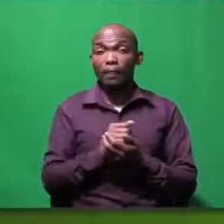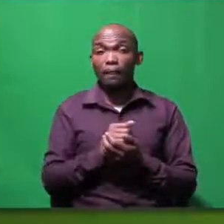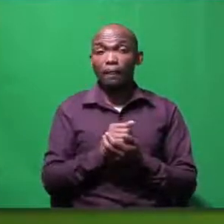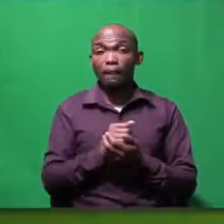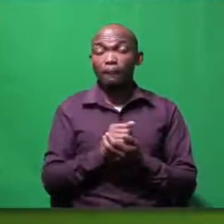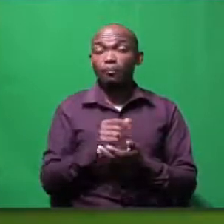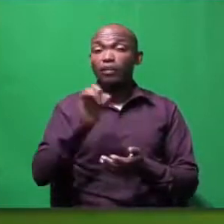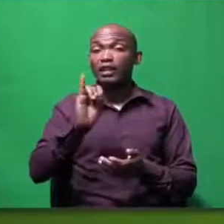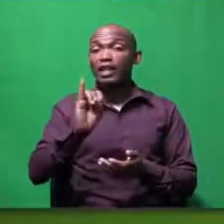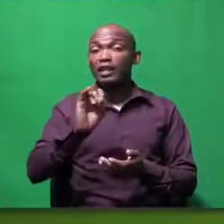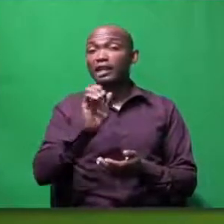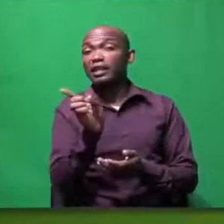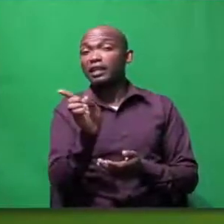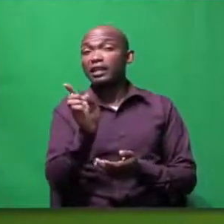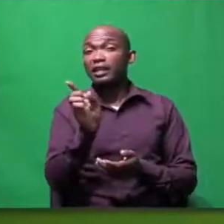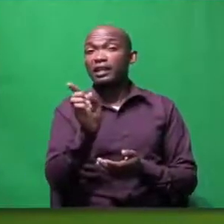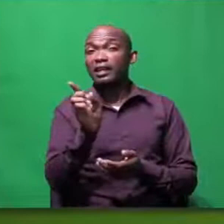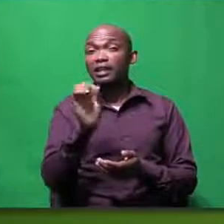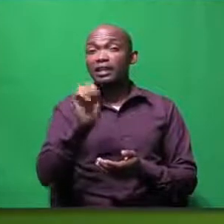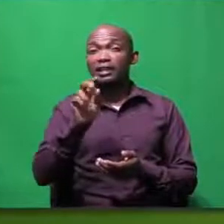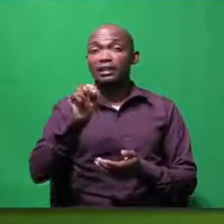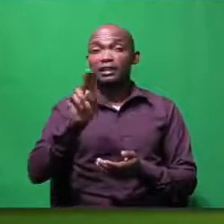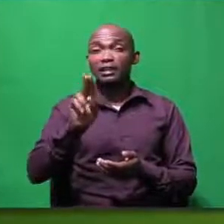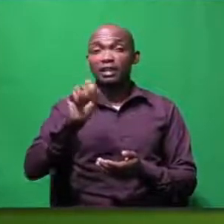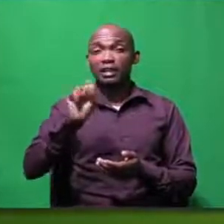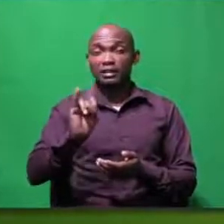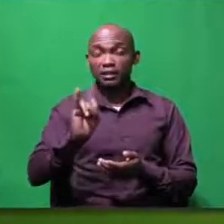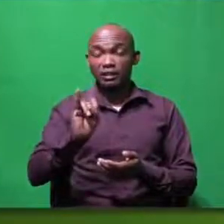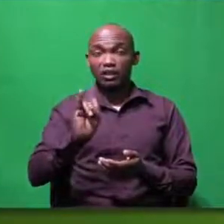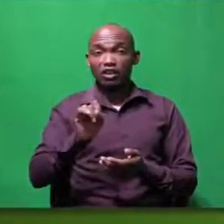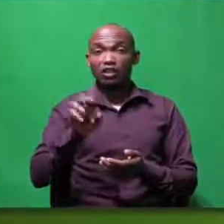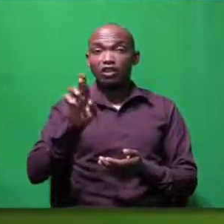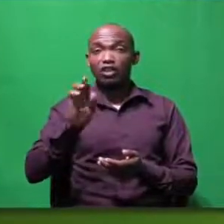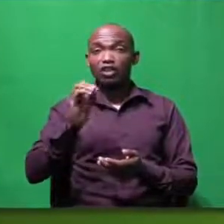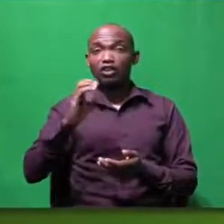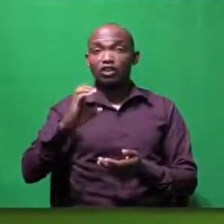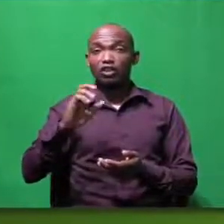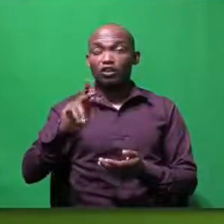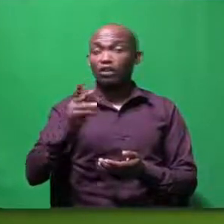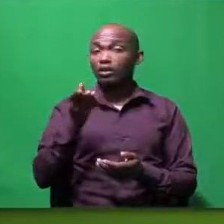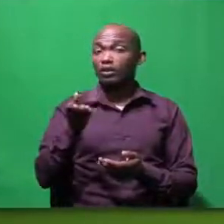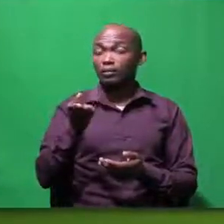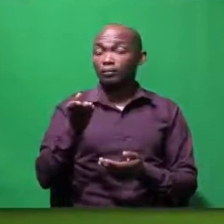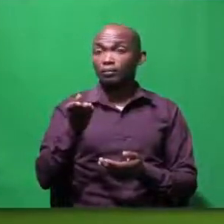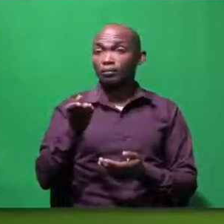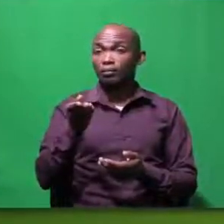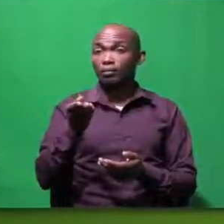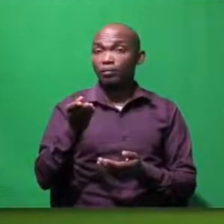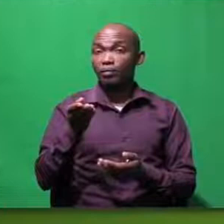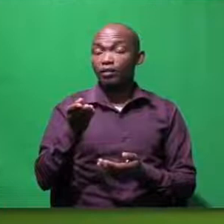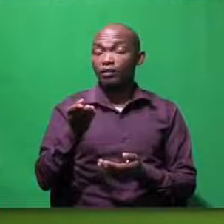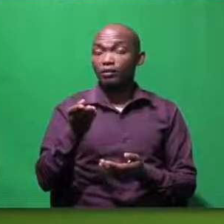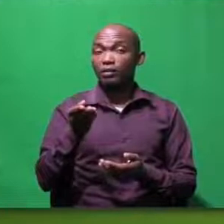the igneous rock, if we can take it, the coal, such as this types of rock is a